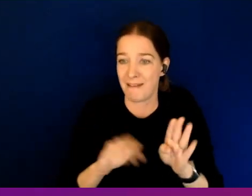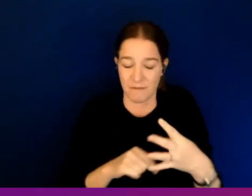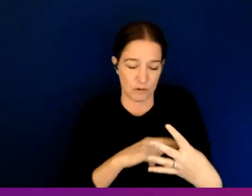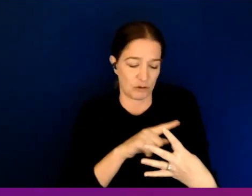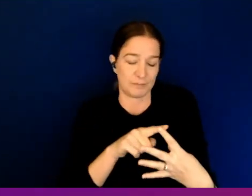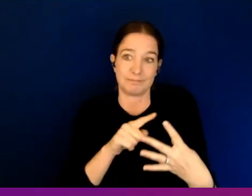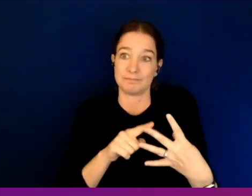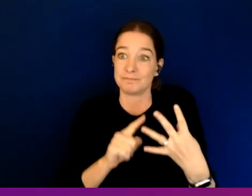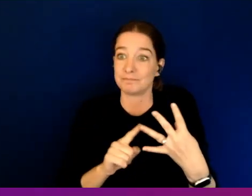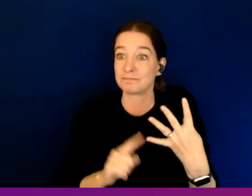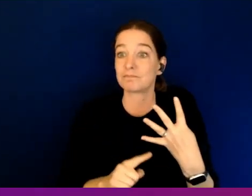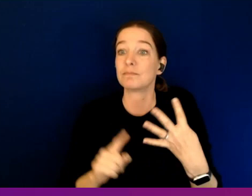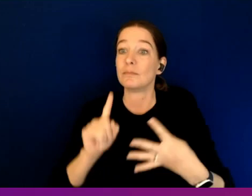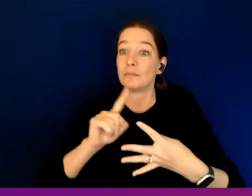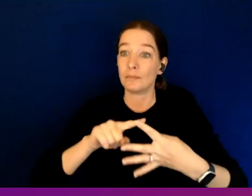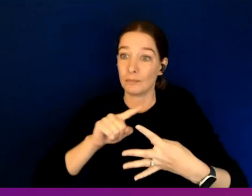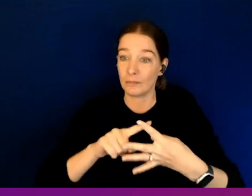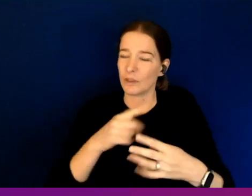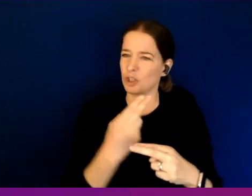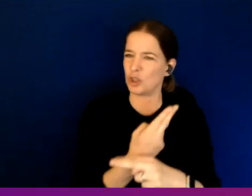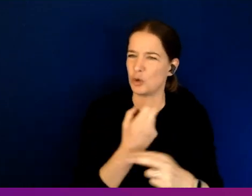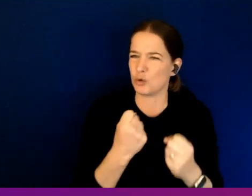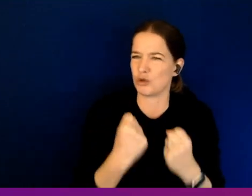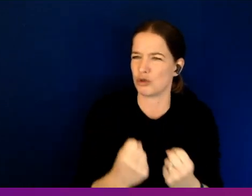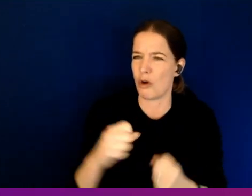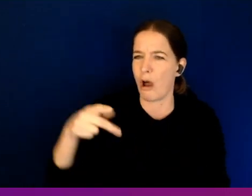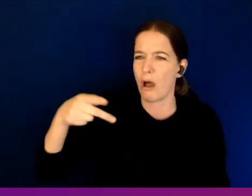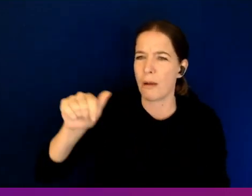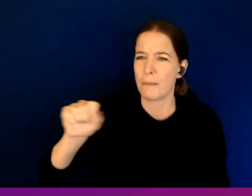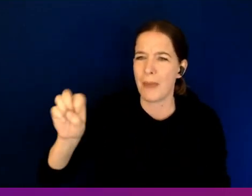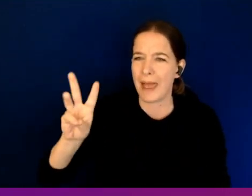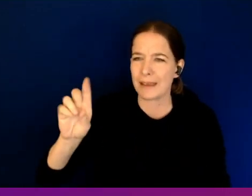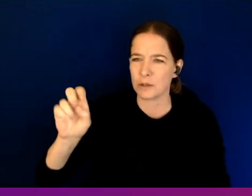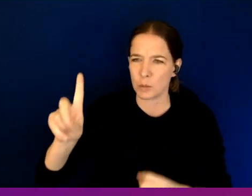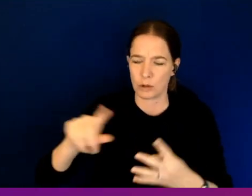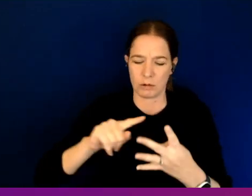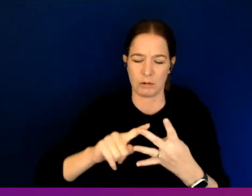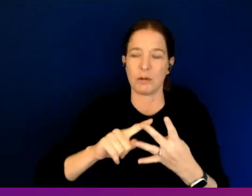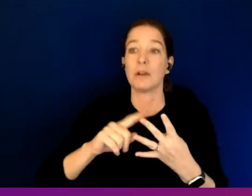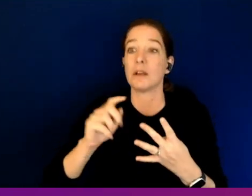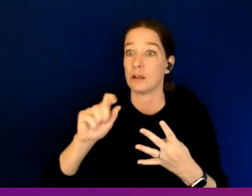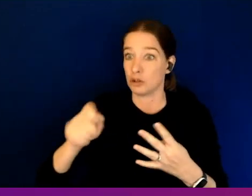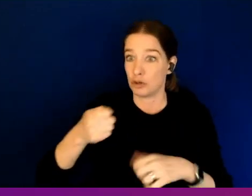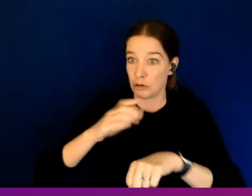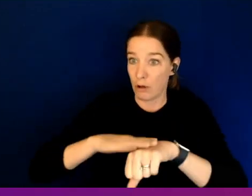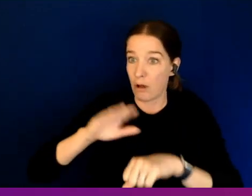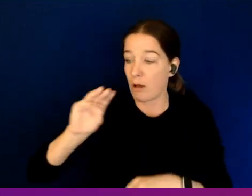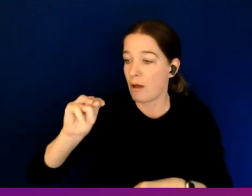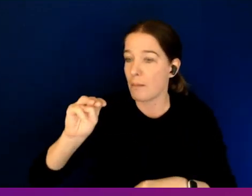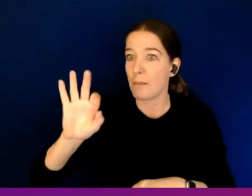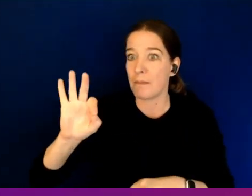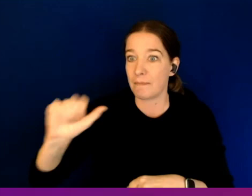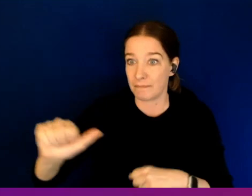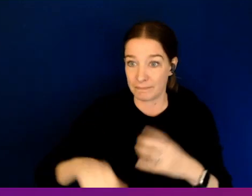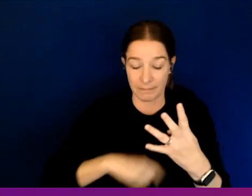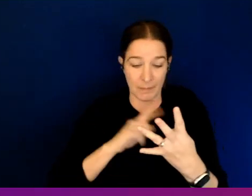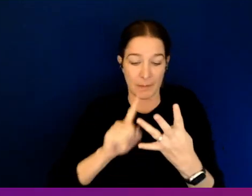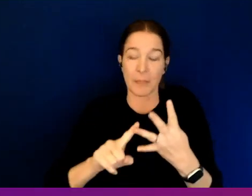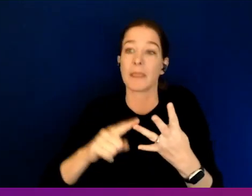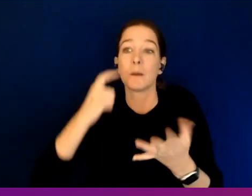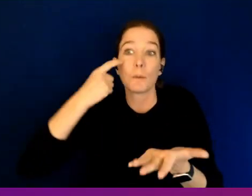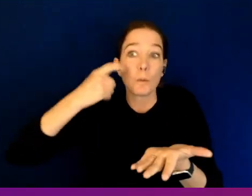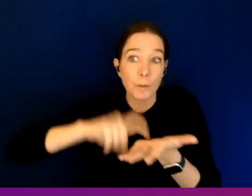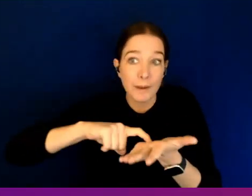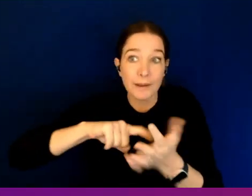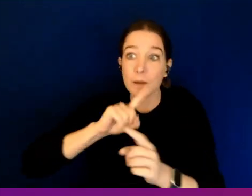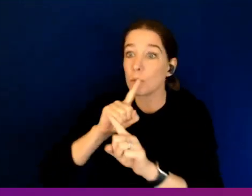world. Now, those key behaviors are 1, use strong passwords. 2, enable multi-factor authentication.